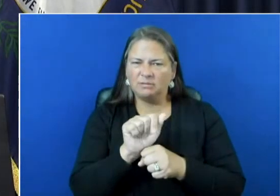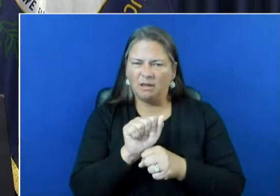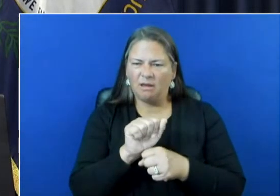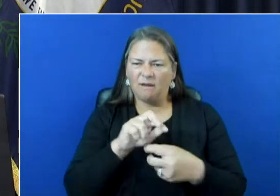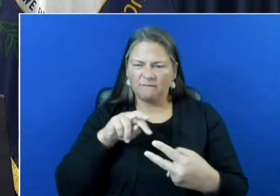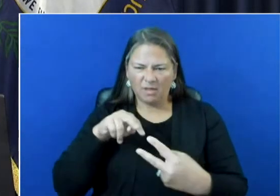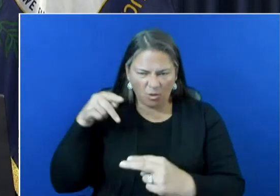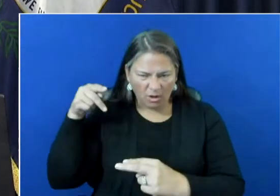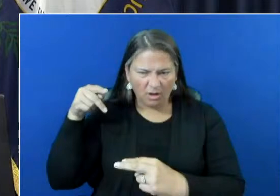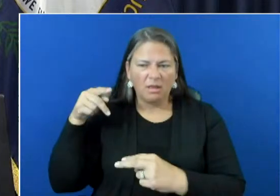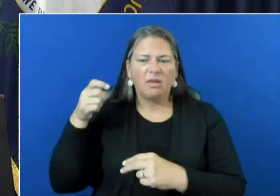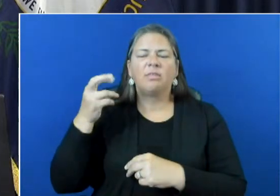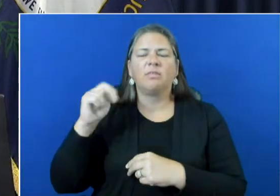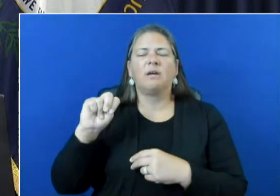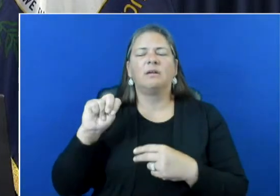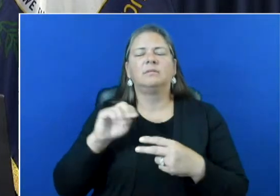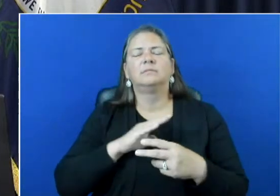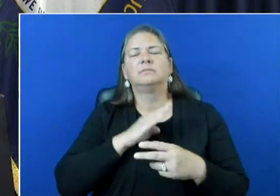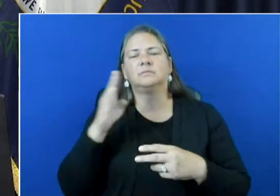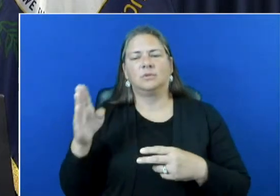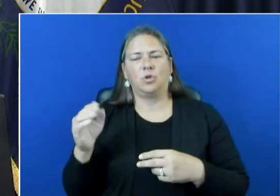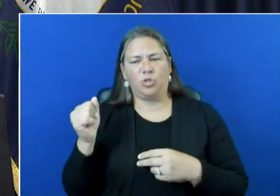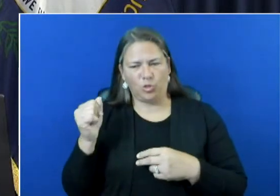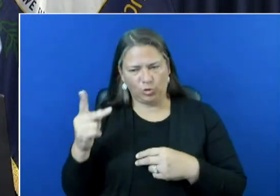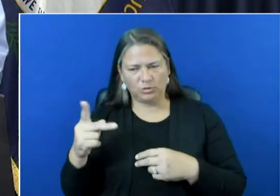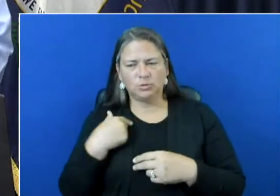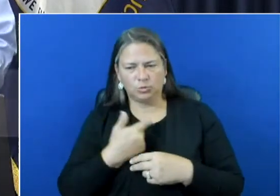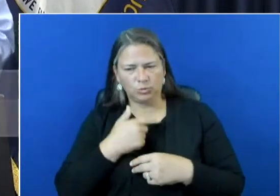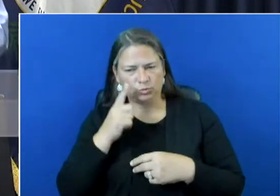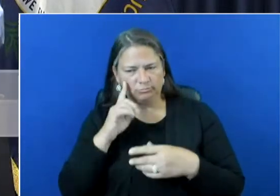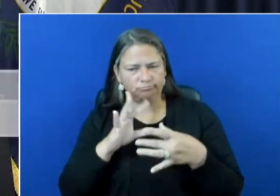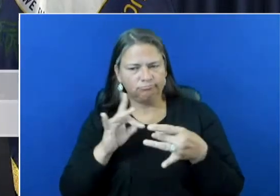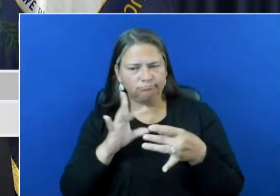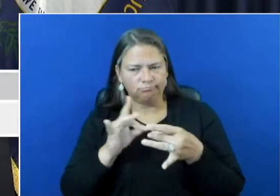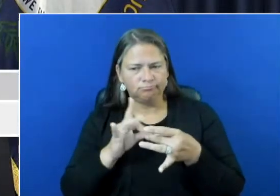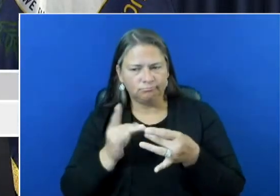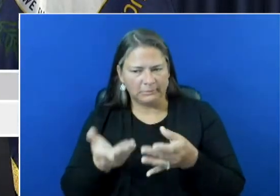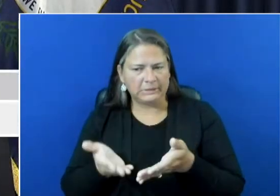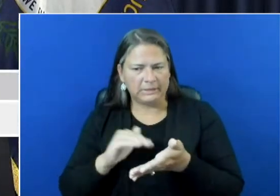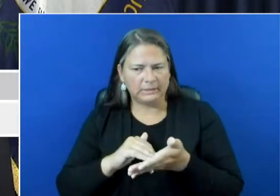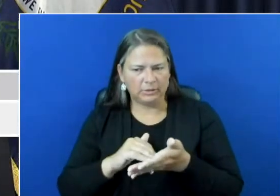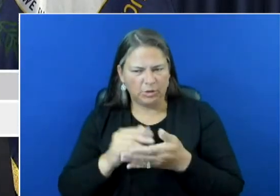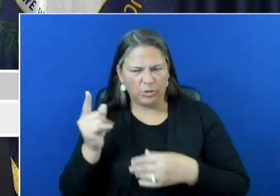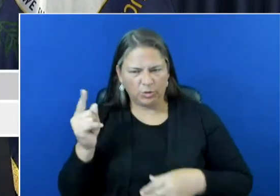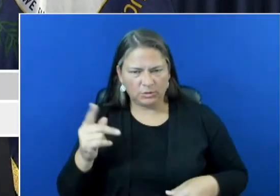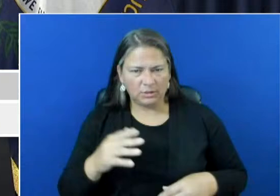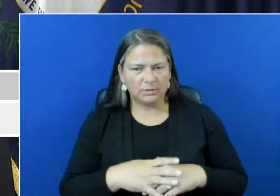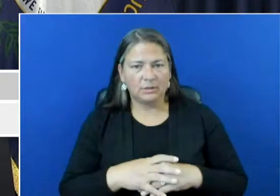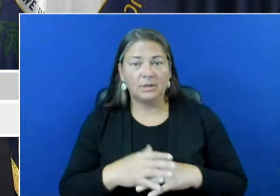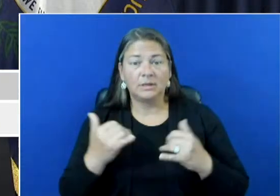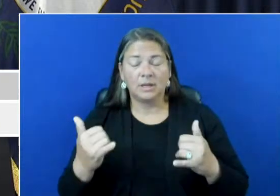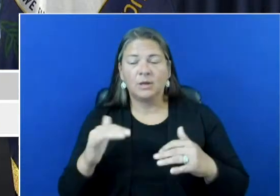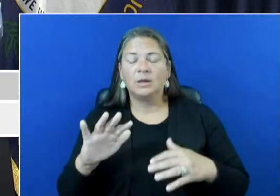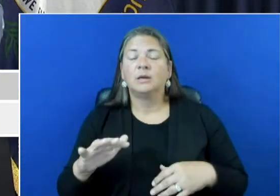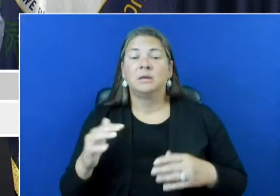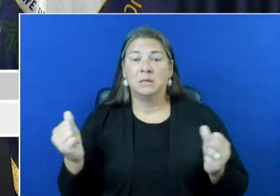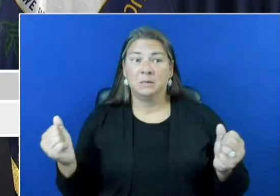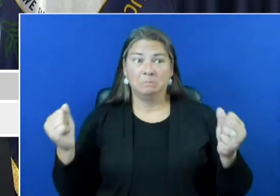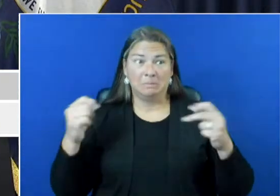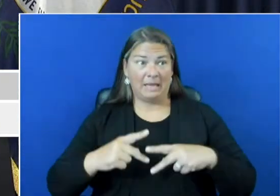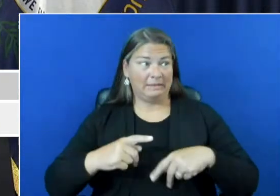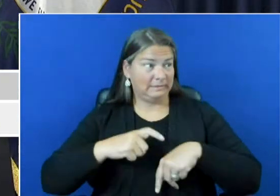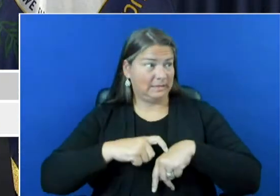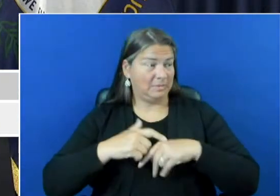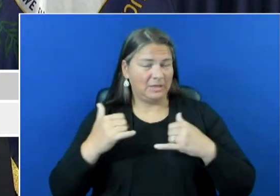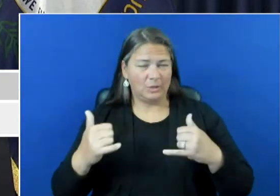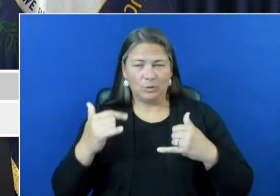update on Thursday as well. We are back into a period of time where a whole lot of different things are moving in the public